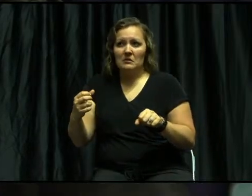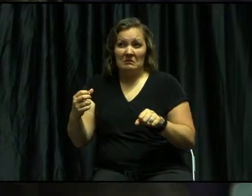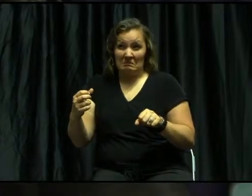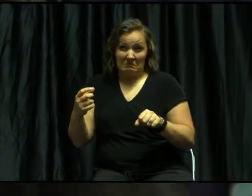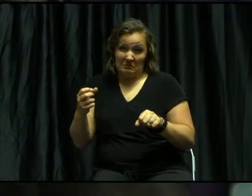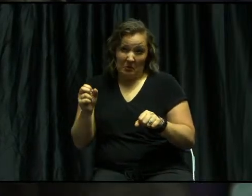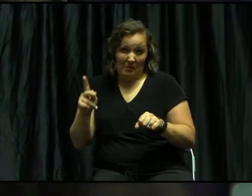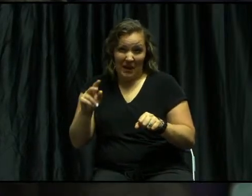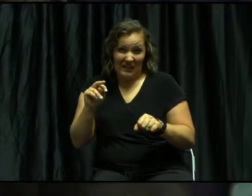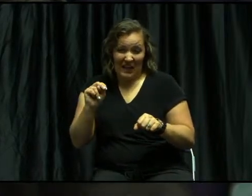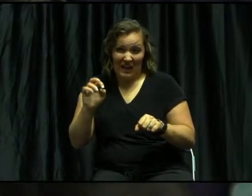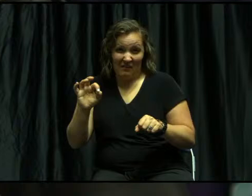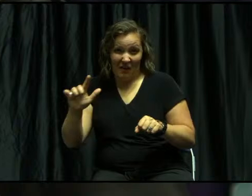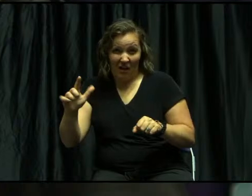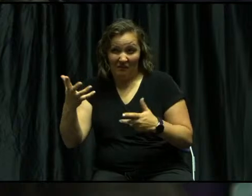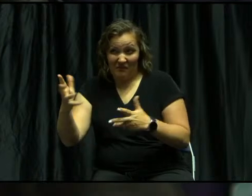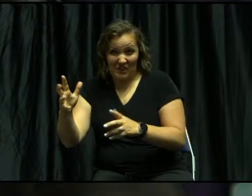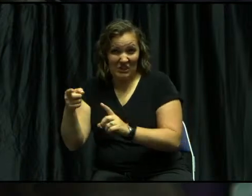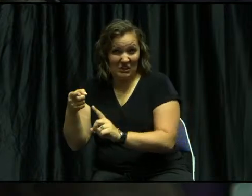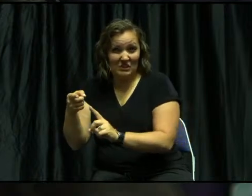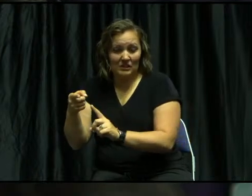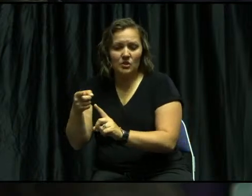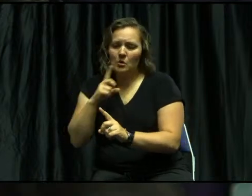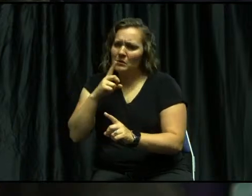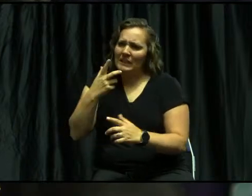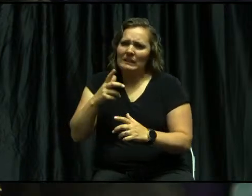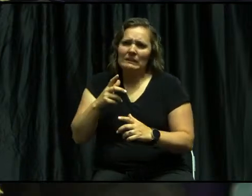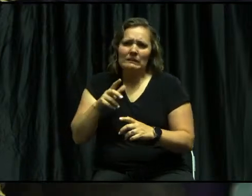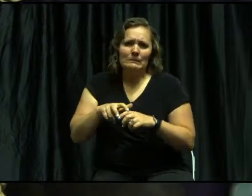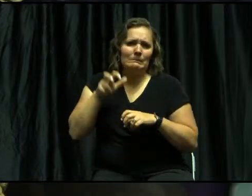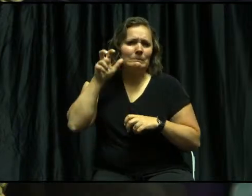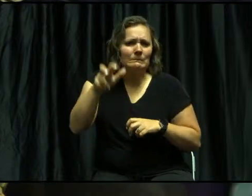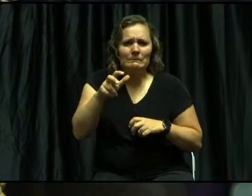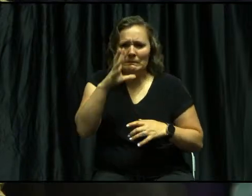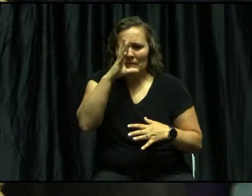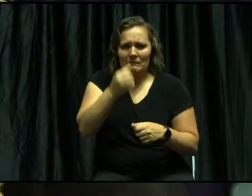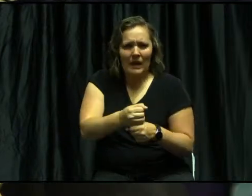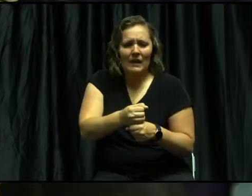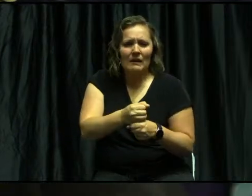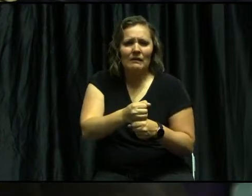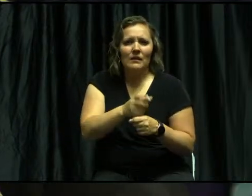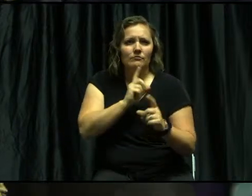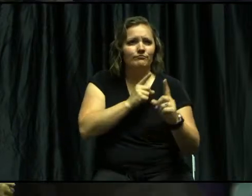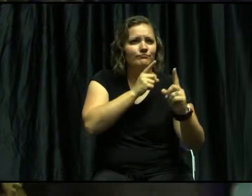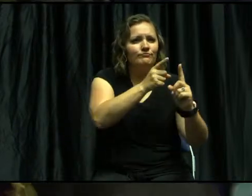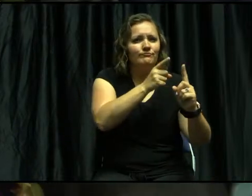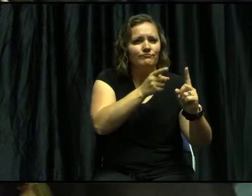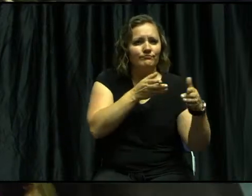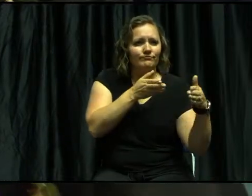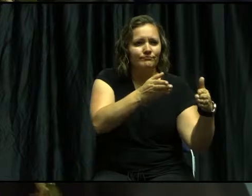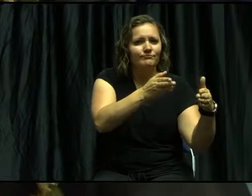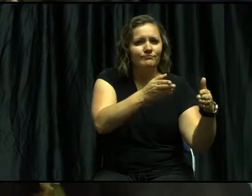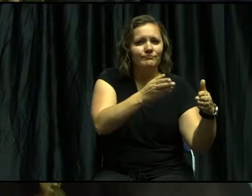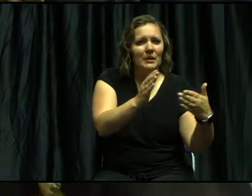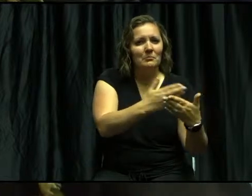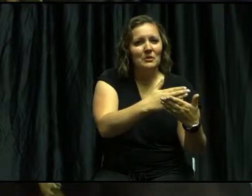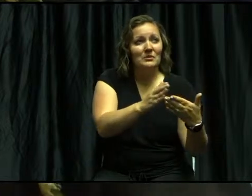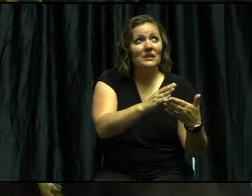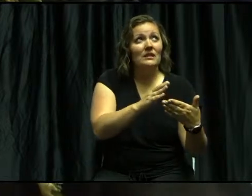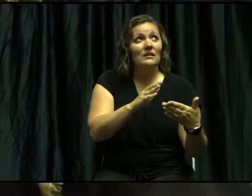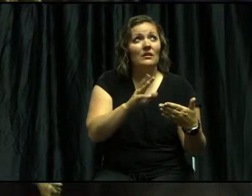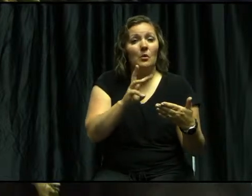NFL. I took a giant leap of faith and pursued music. Wildcats, class